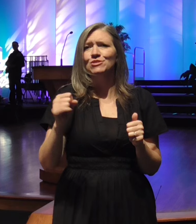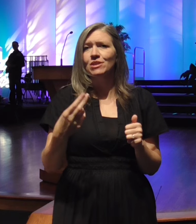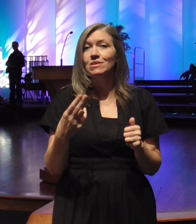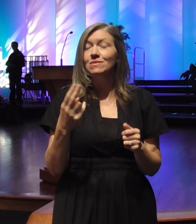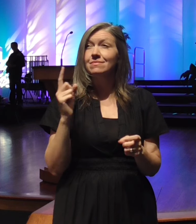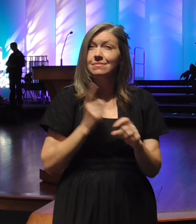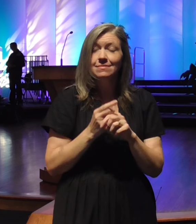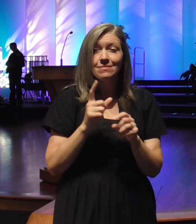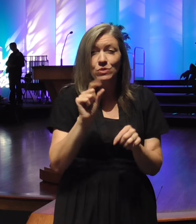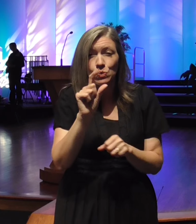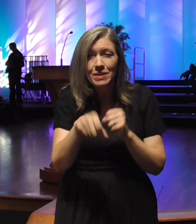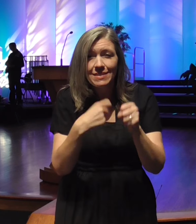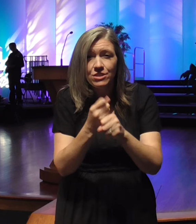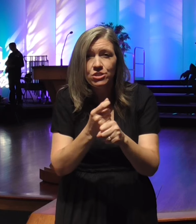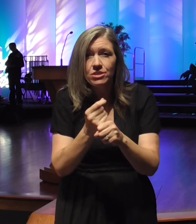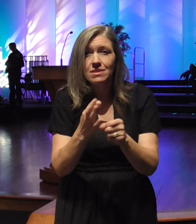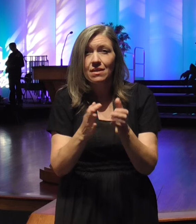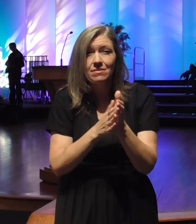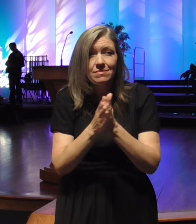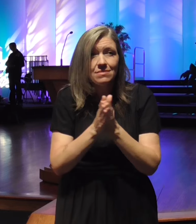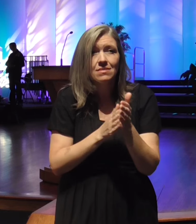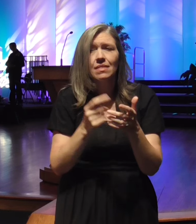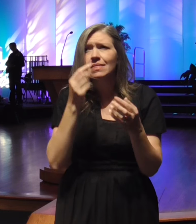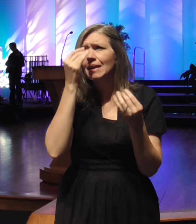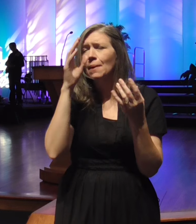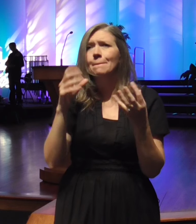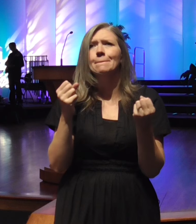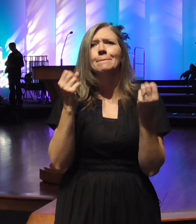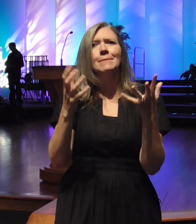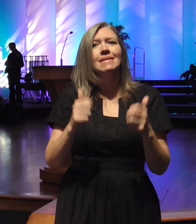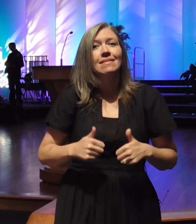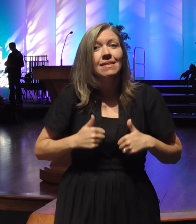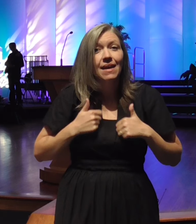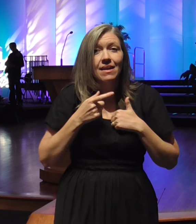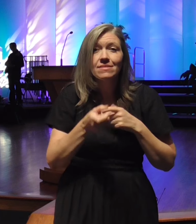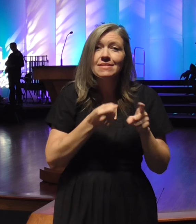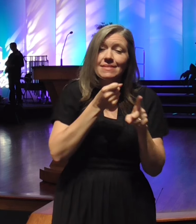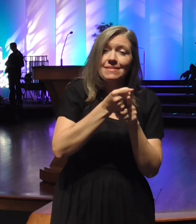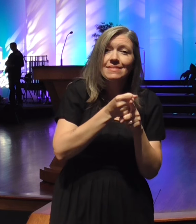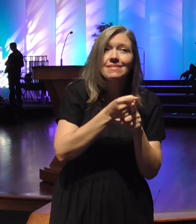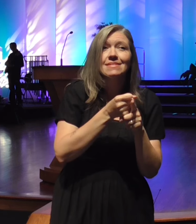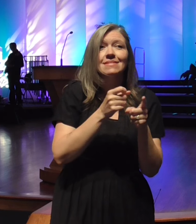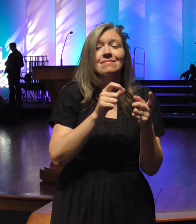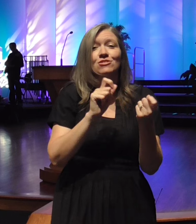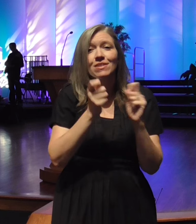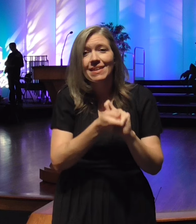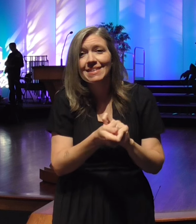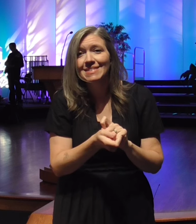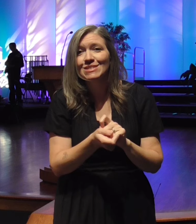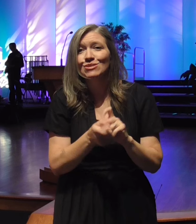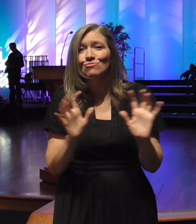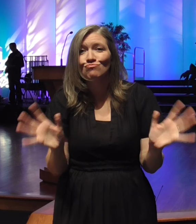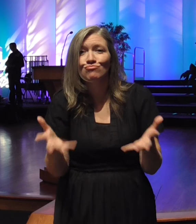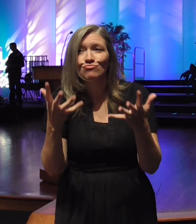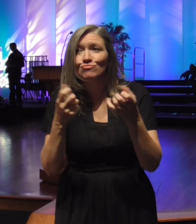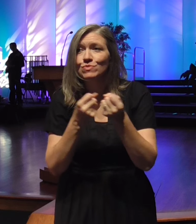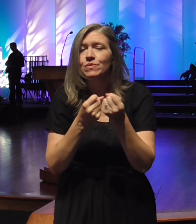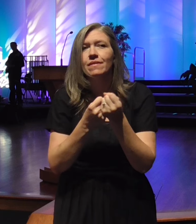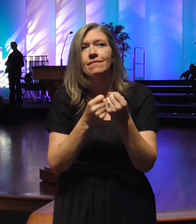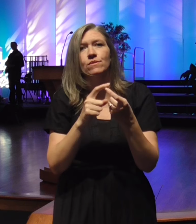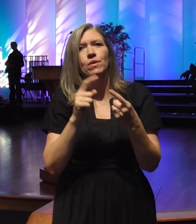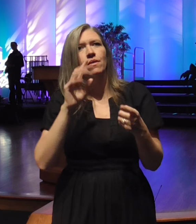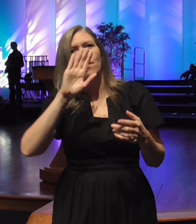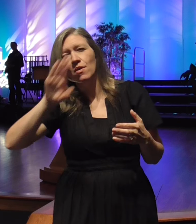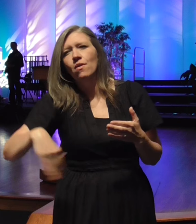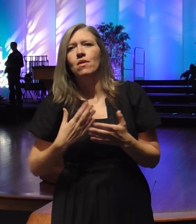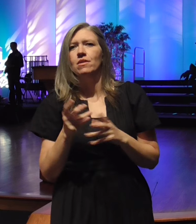and expand our experience in God. So thank you so much, Reverend Josh, for 20 years of dedication. Just think about the lives that he's